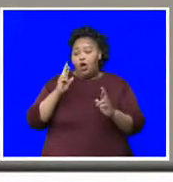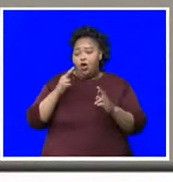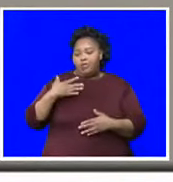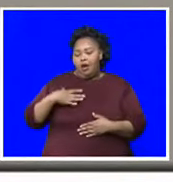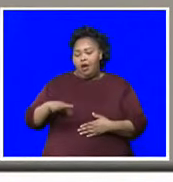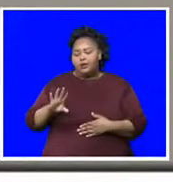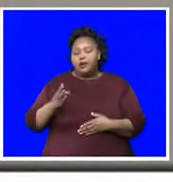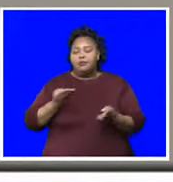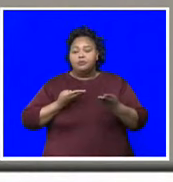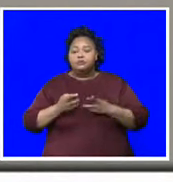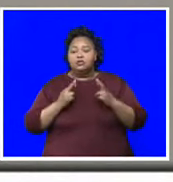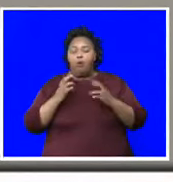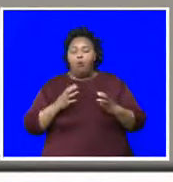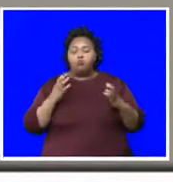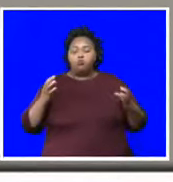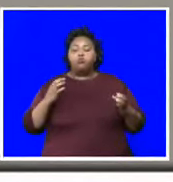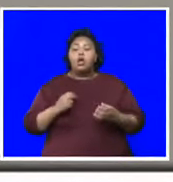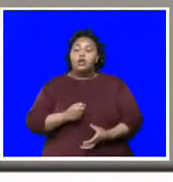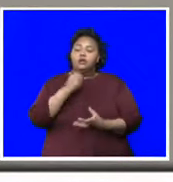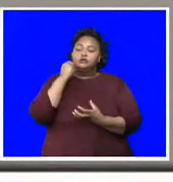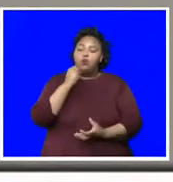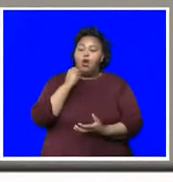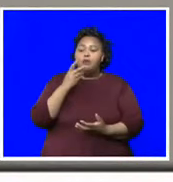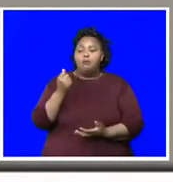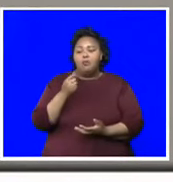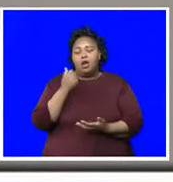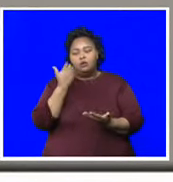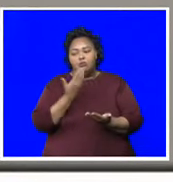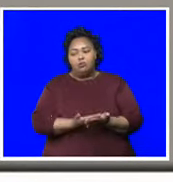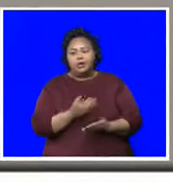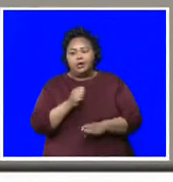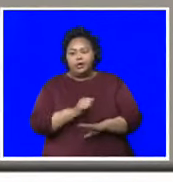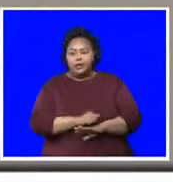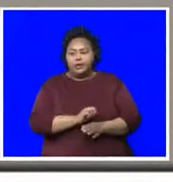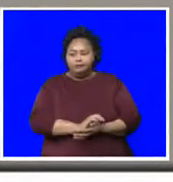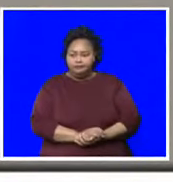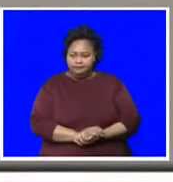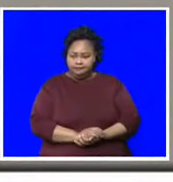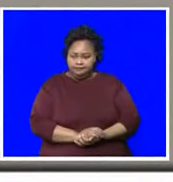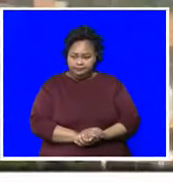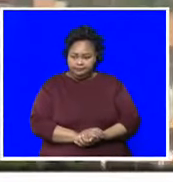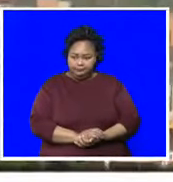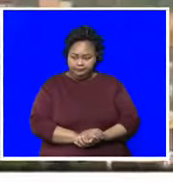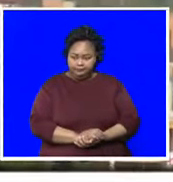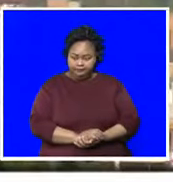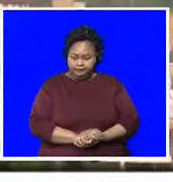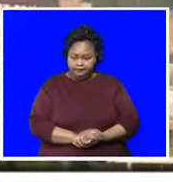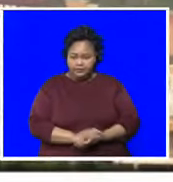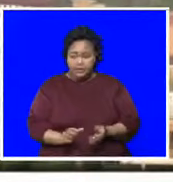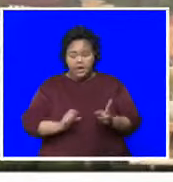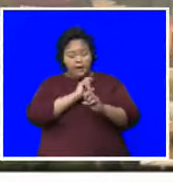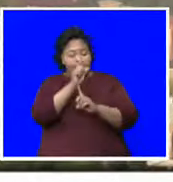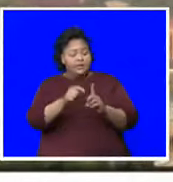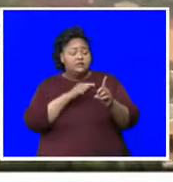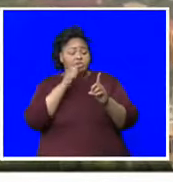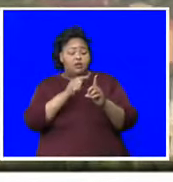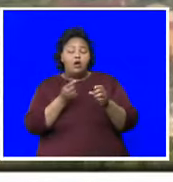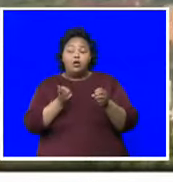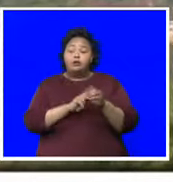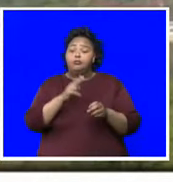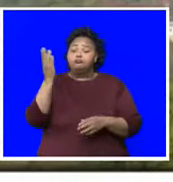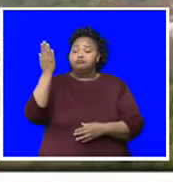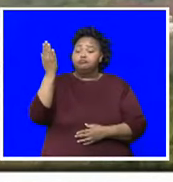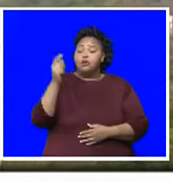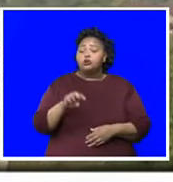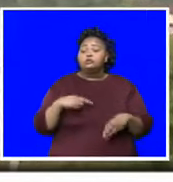nawo angasonzela kule sikhwama abone lokuthi akhuliseka kanjani kule sikhwama lesikhona sahulumente. Dlamini also highlighted that